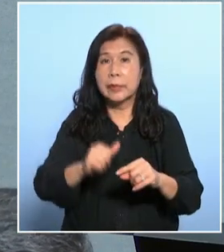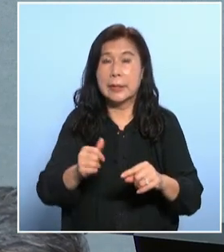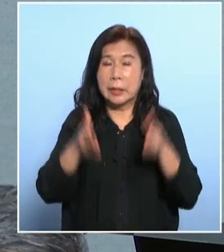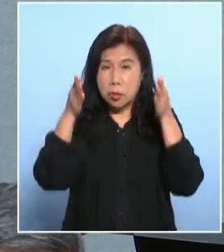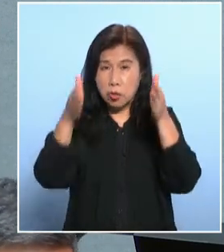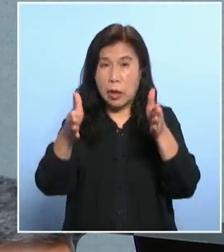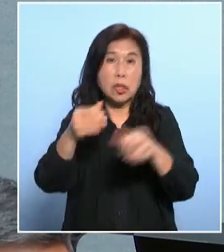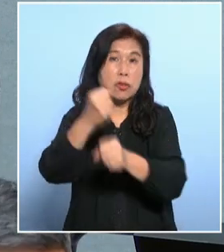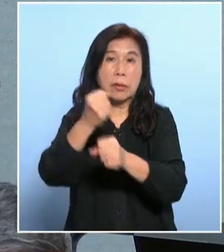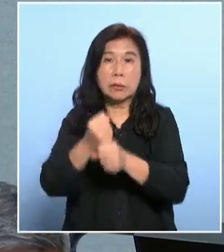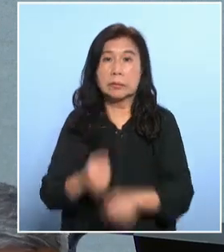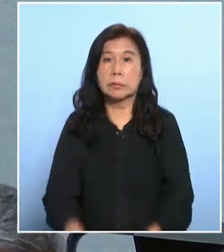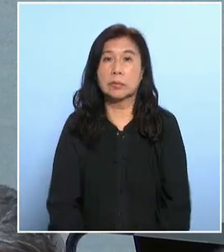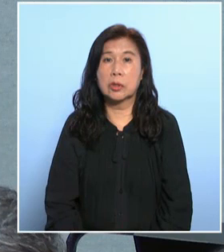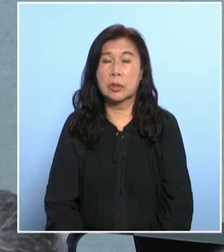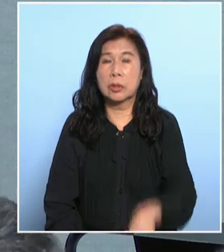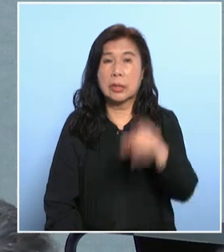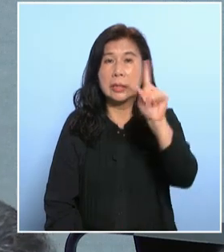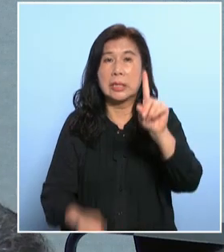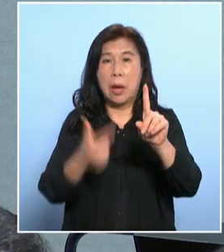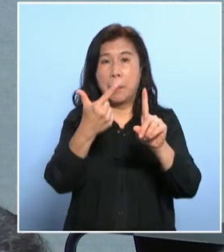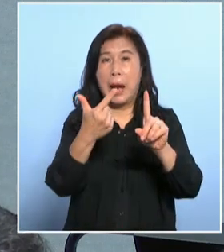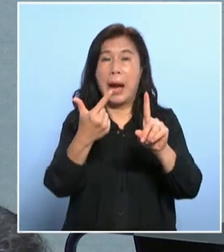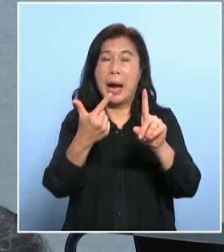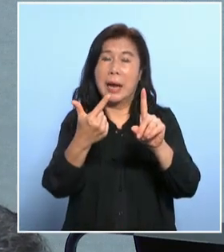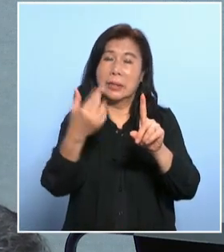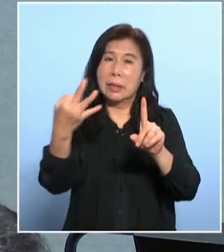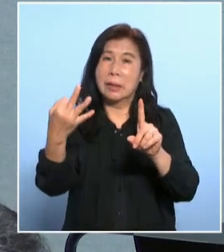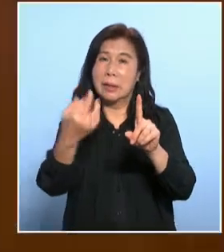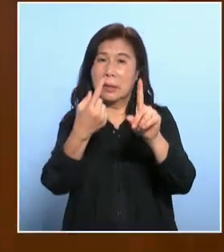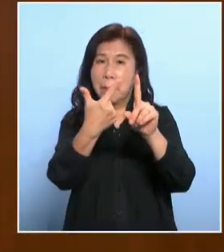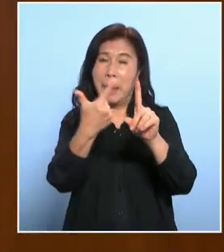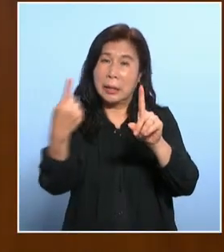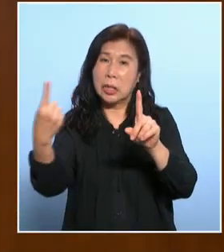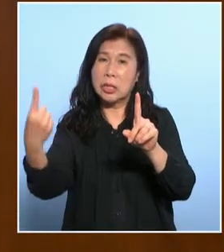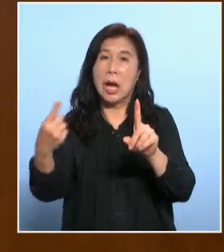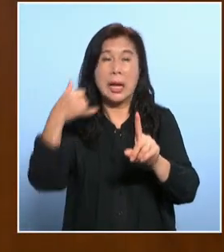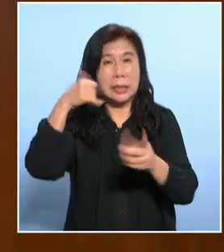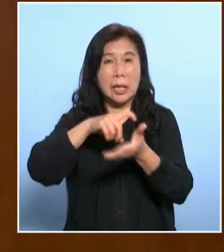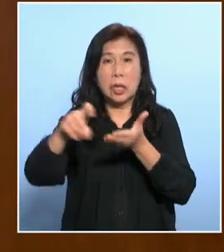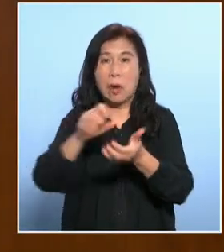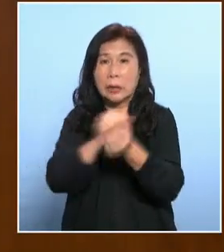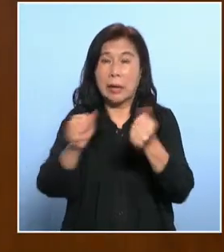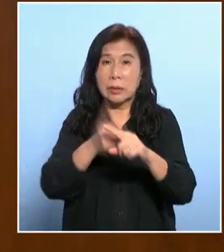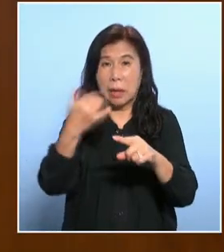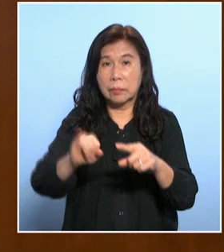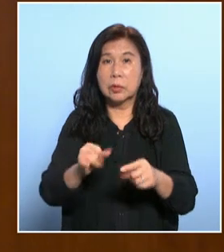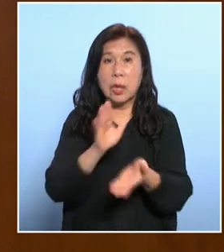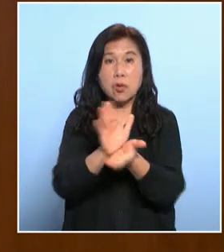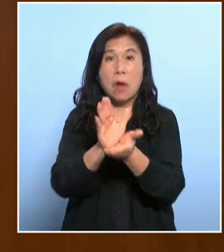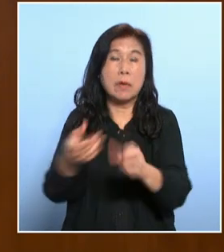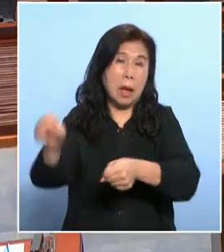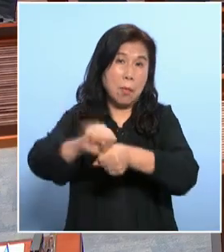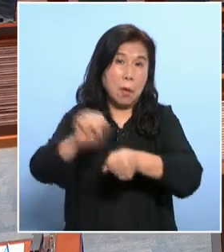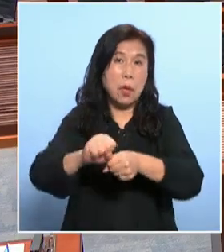handle high-risk cases. We should follow up on it. 18111 hotline cannot